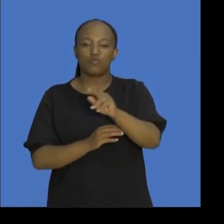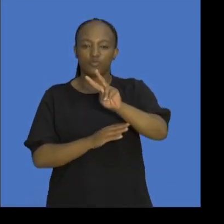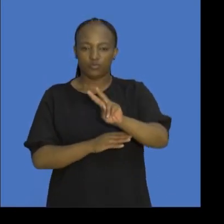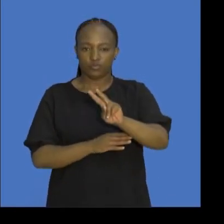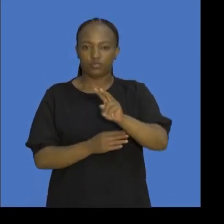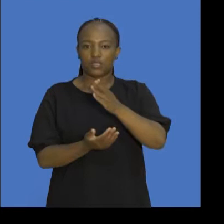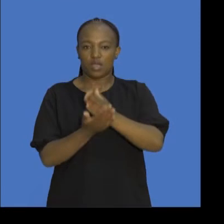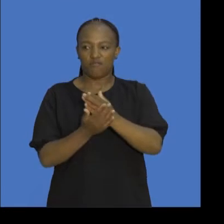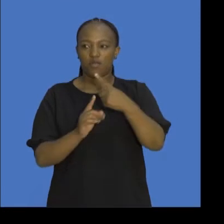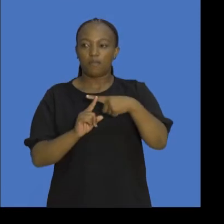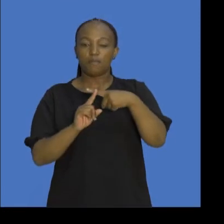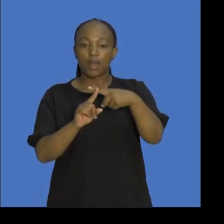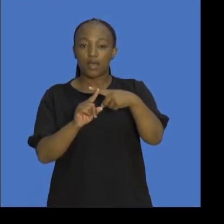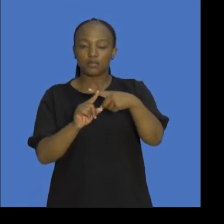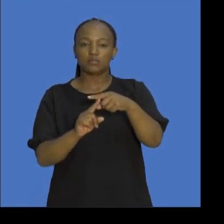n plus 1.